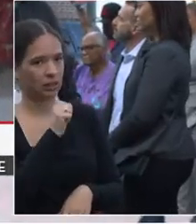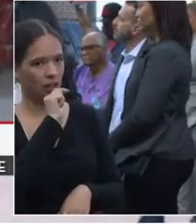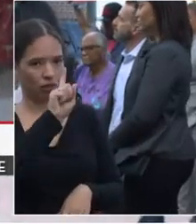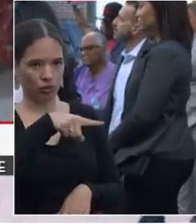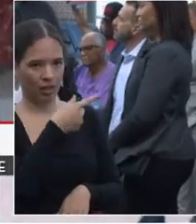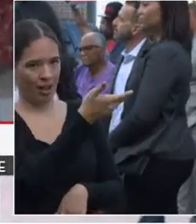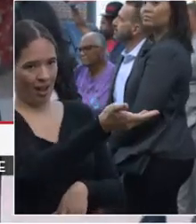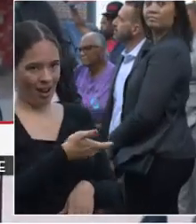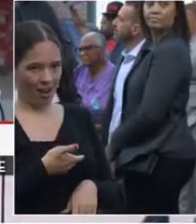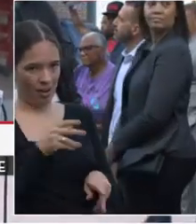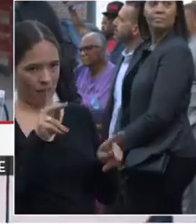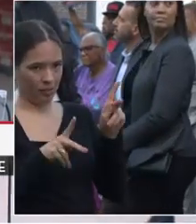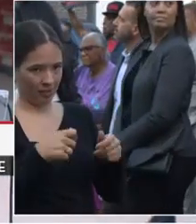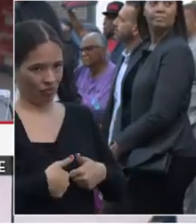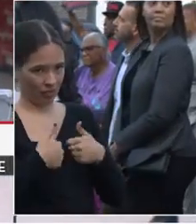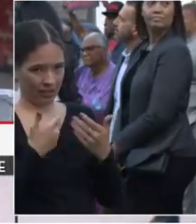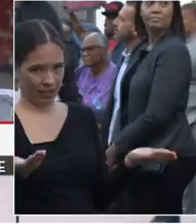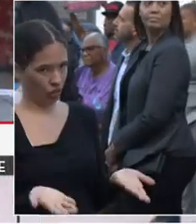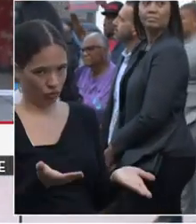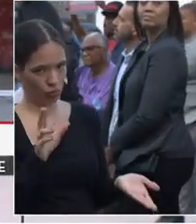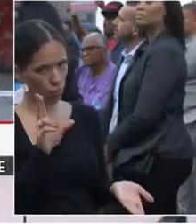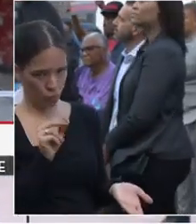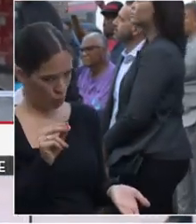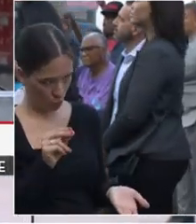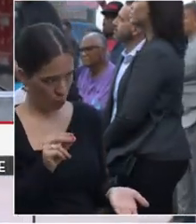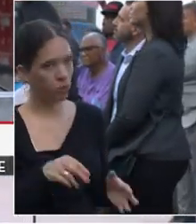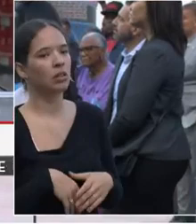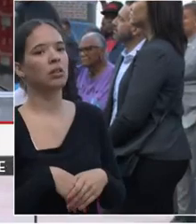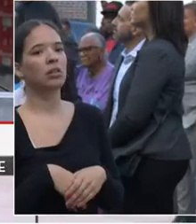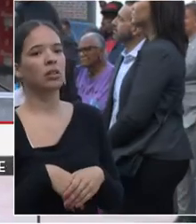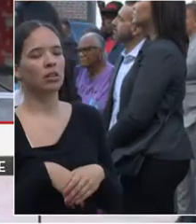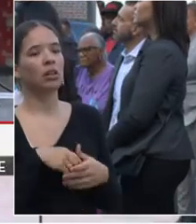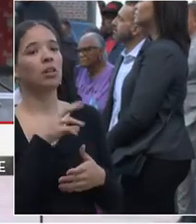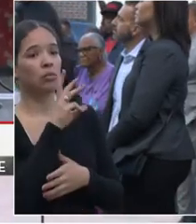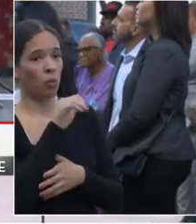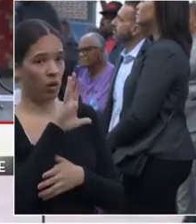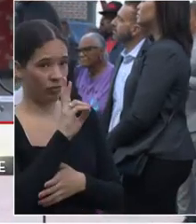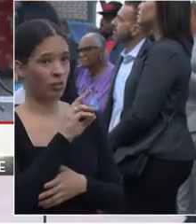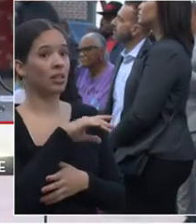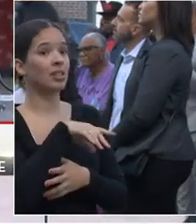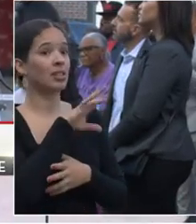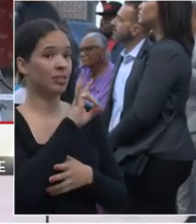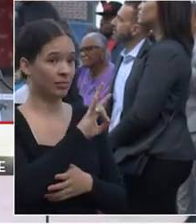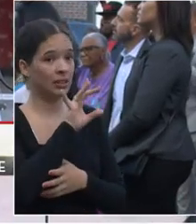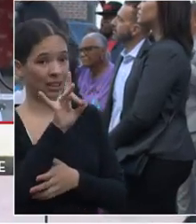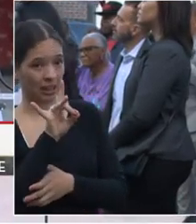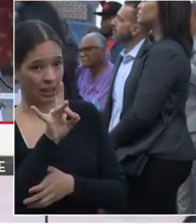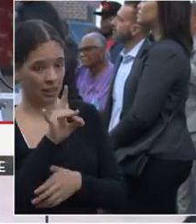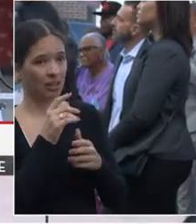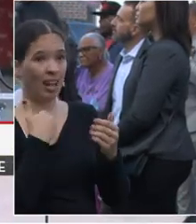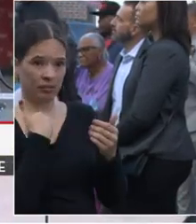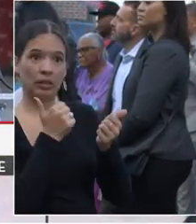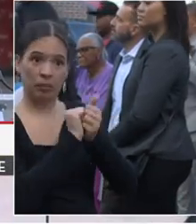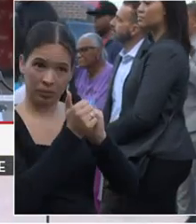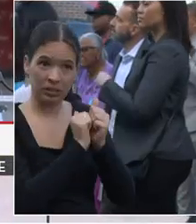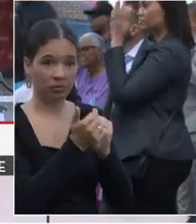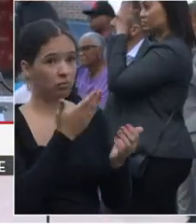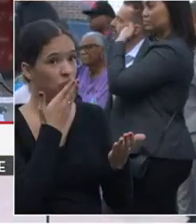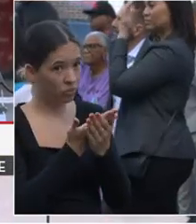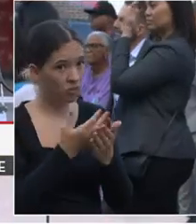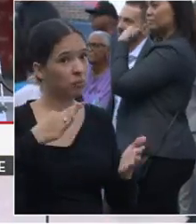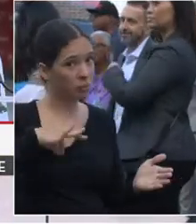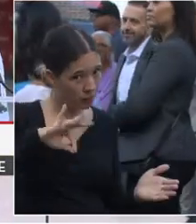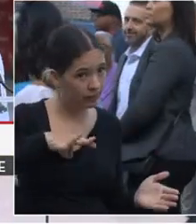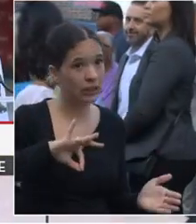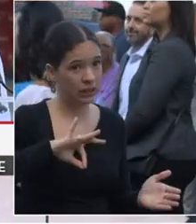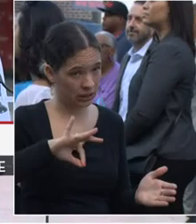for almost 90% of people from Ward 7 and 8. They have full-time benefits, competitive benefits at that. So we try to stay on top of with